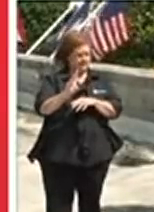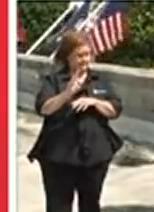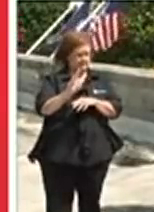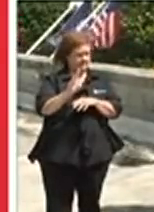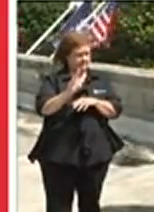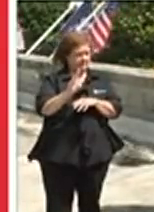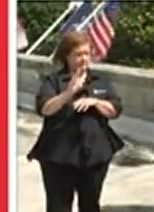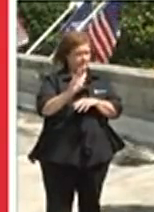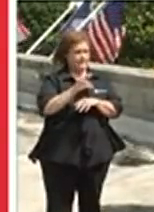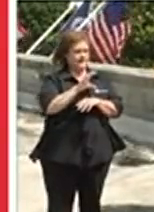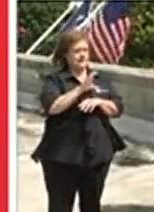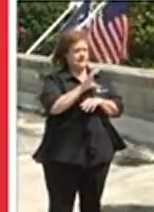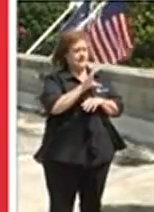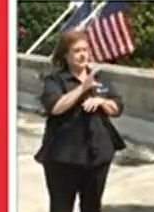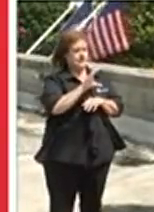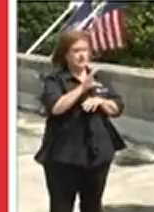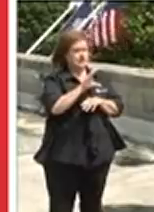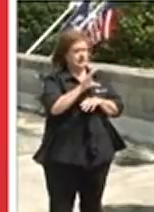888-777. That's